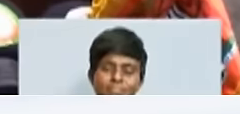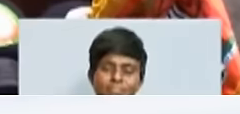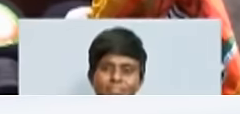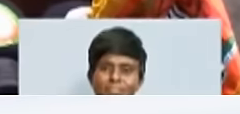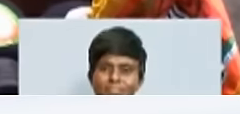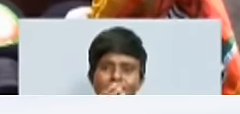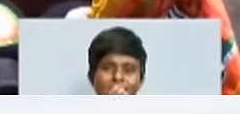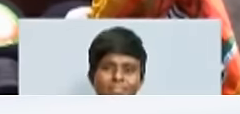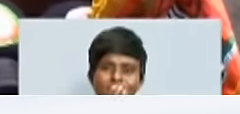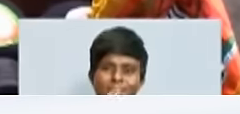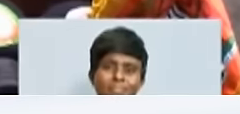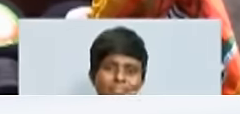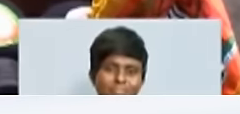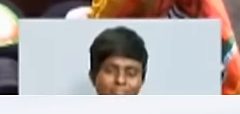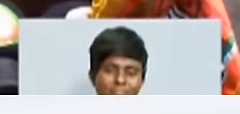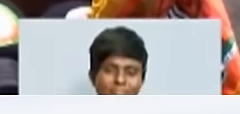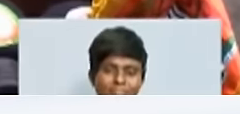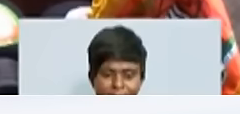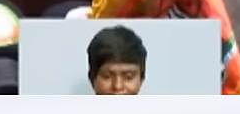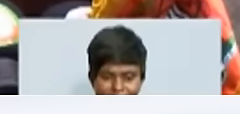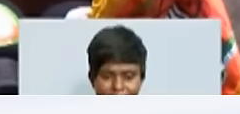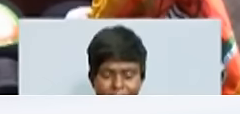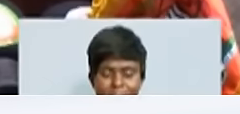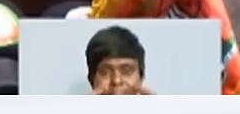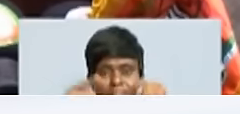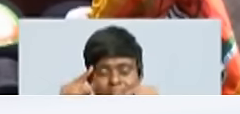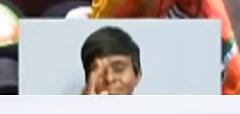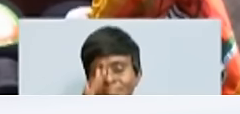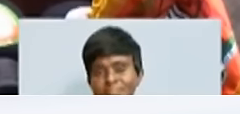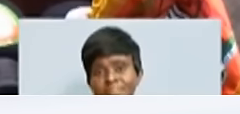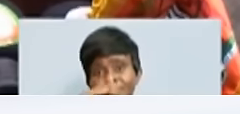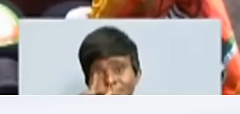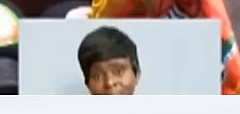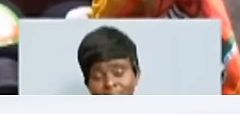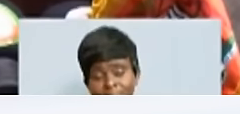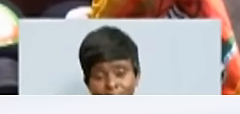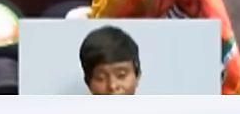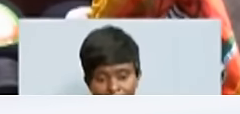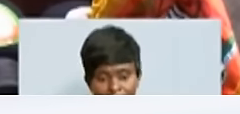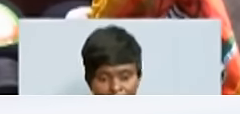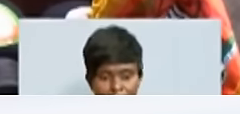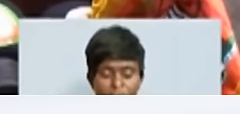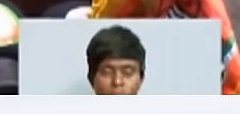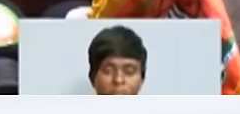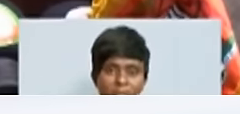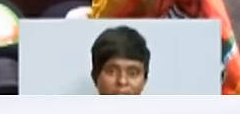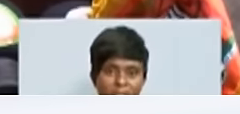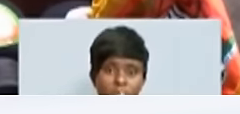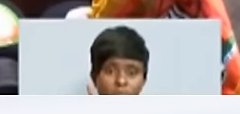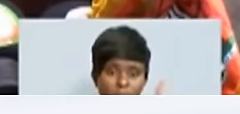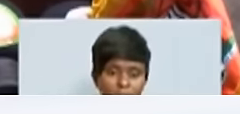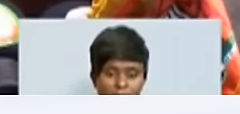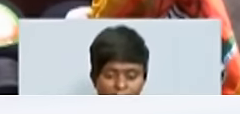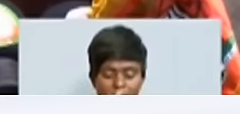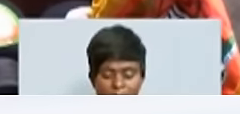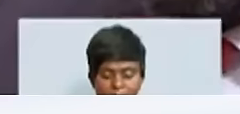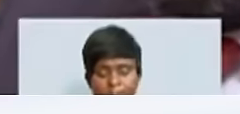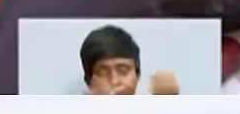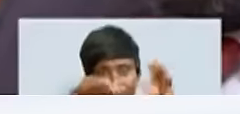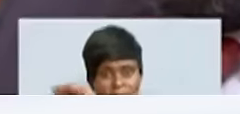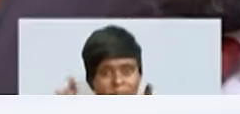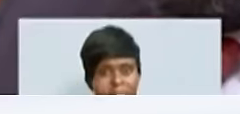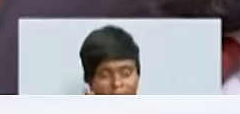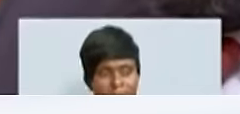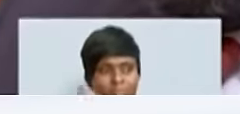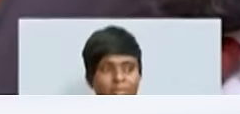Not good. We've made progress, Madam Speaker, in ensuring that our people have access to electricity as